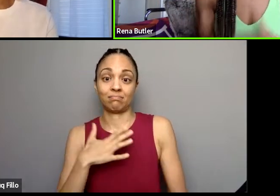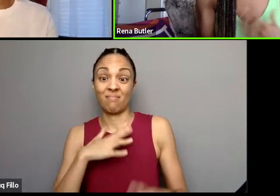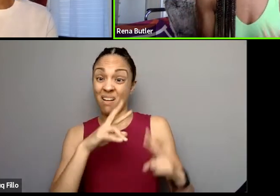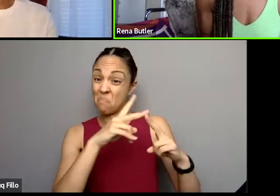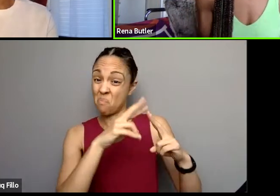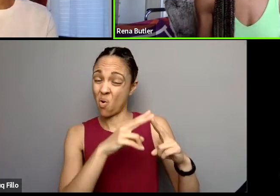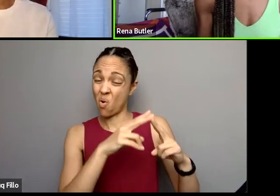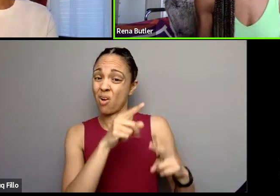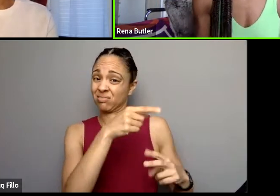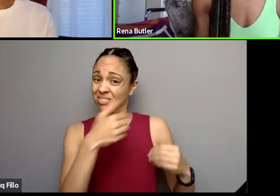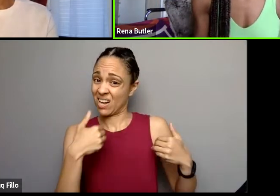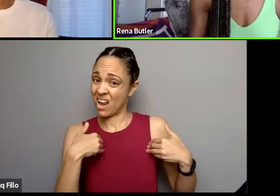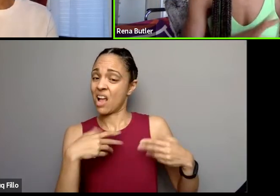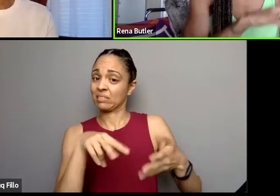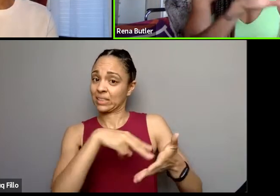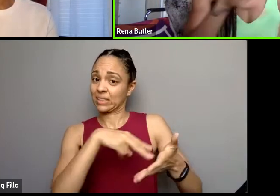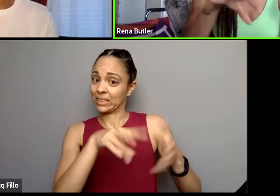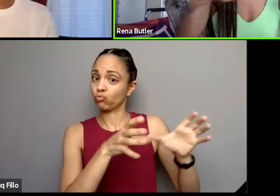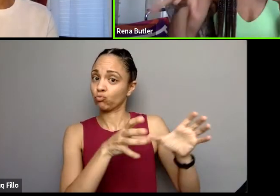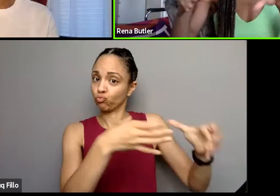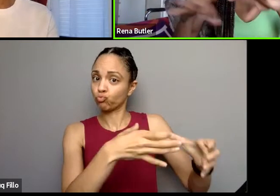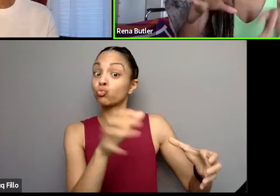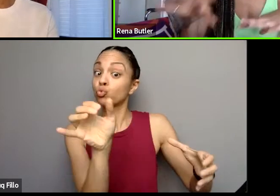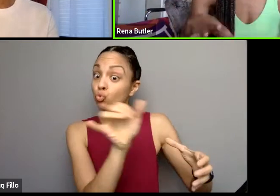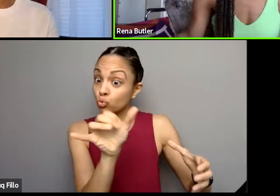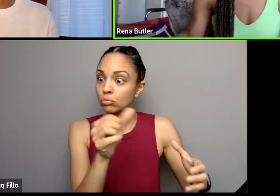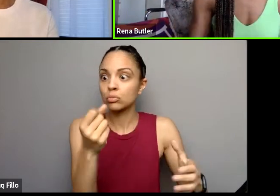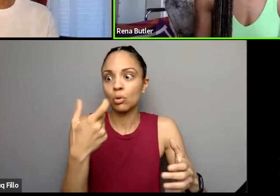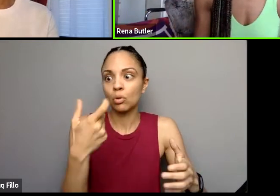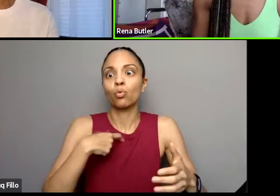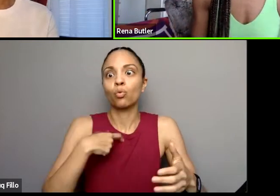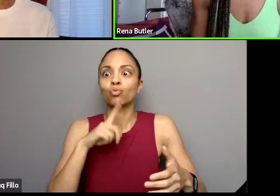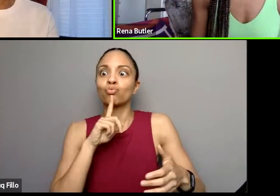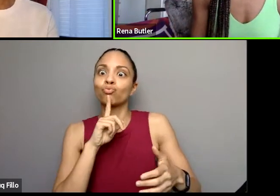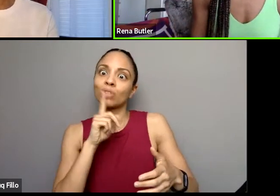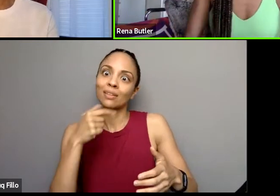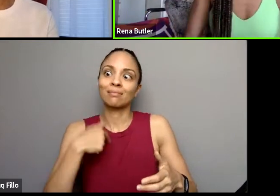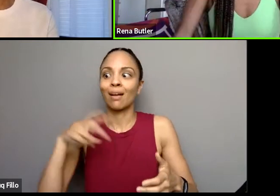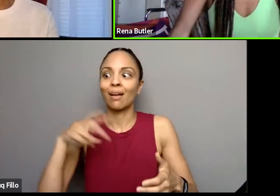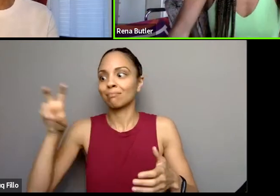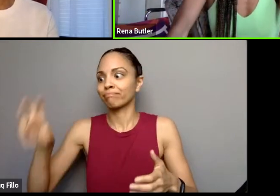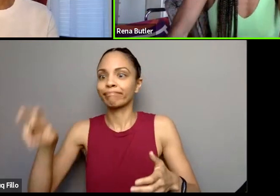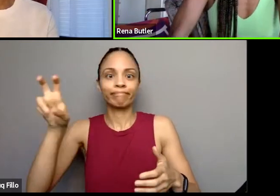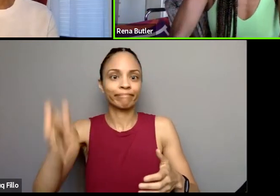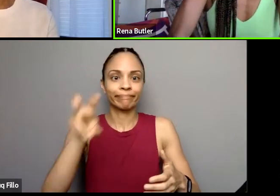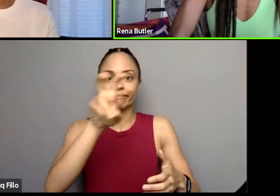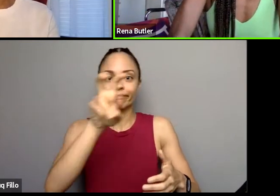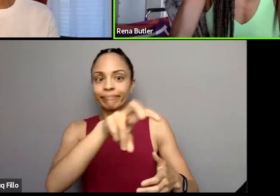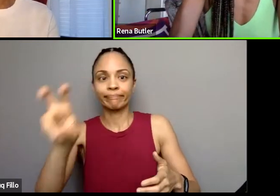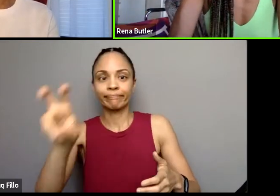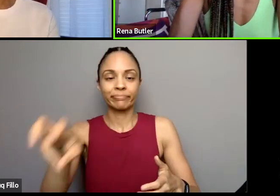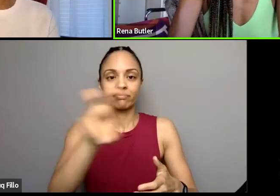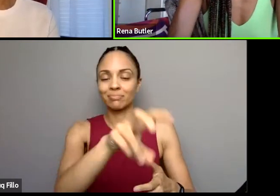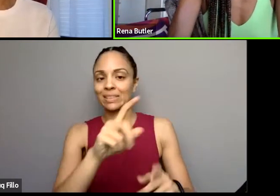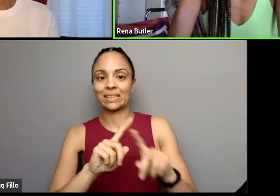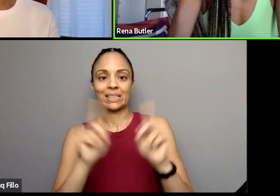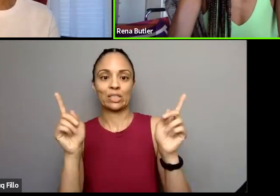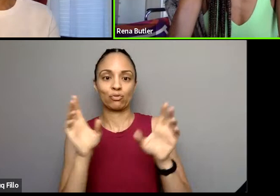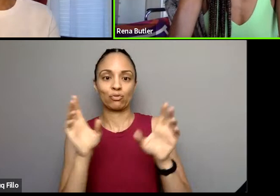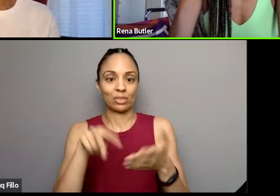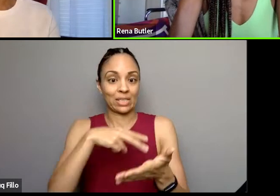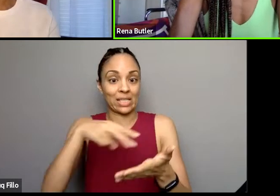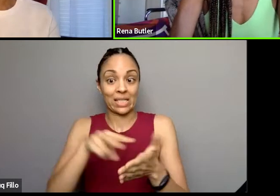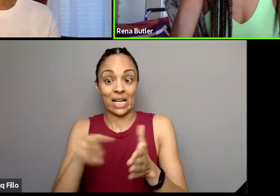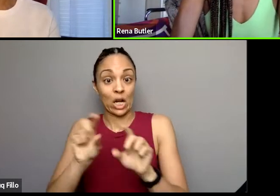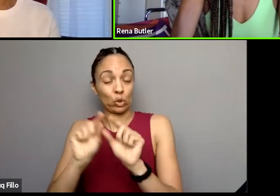collective, and I was dancing, kind of just sprinkling all over the map. Very postmodern work. And I get to